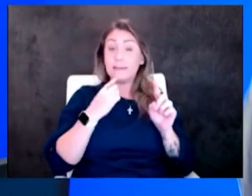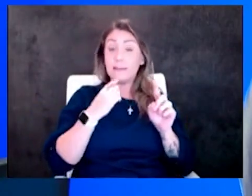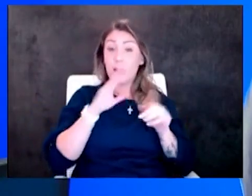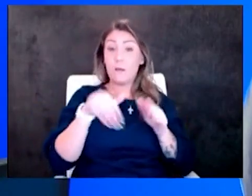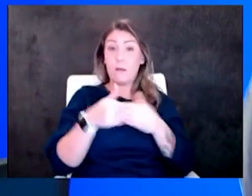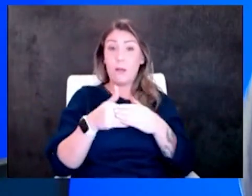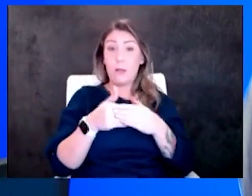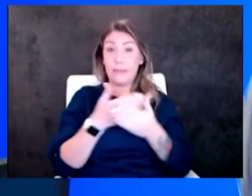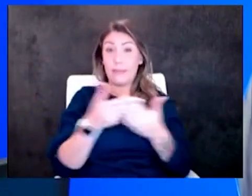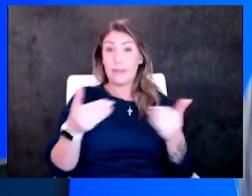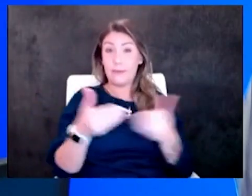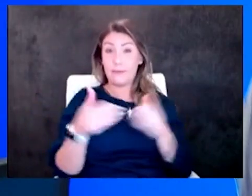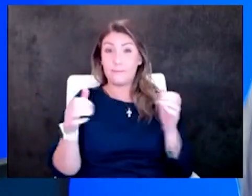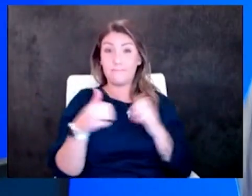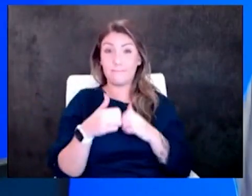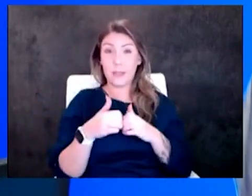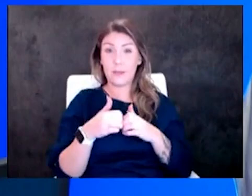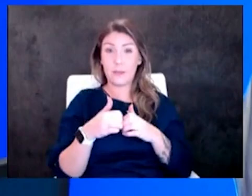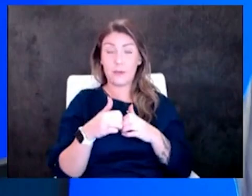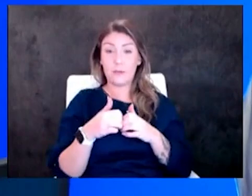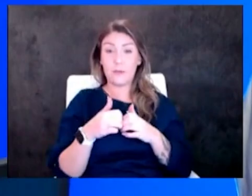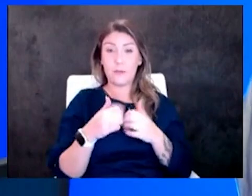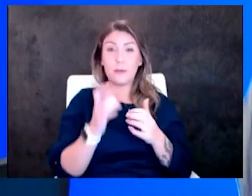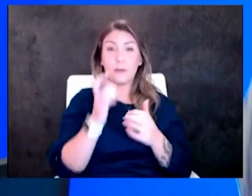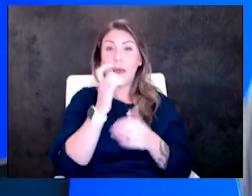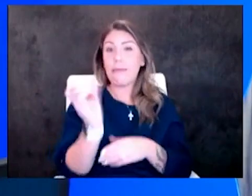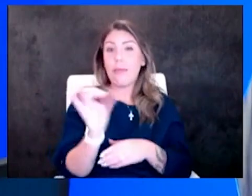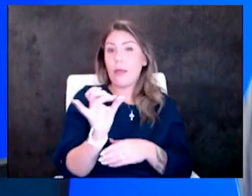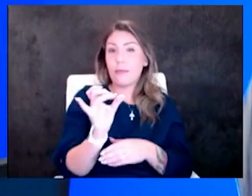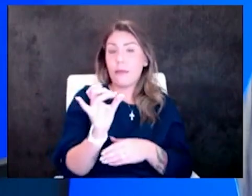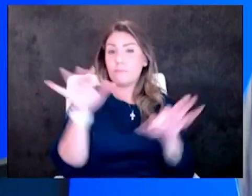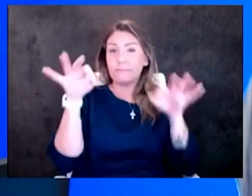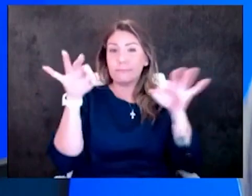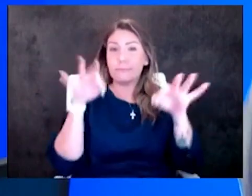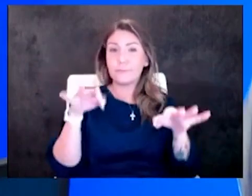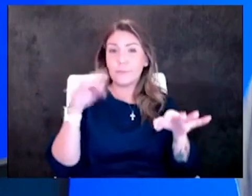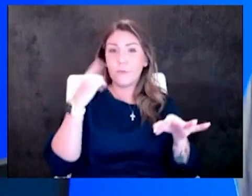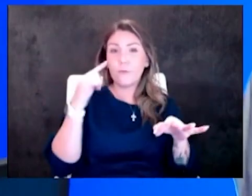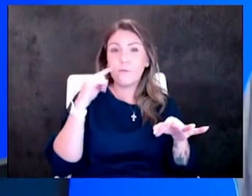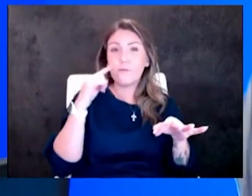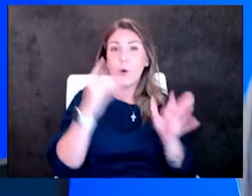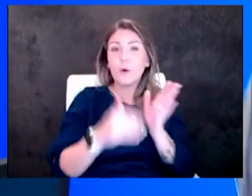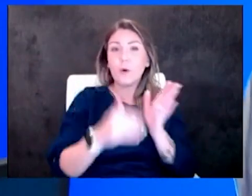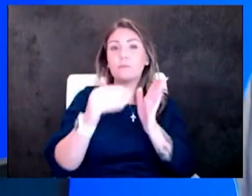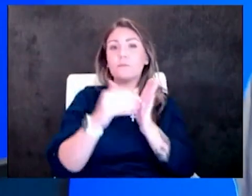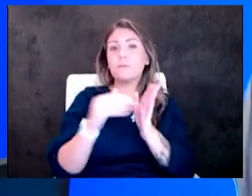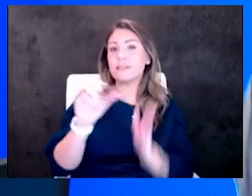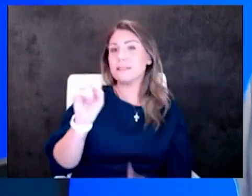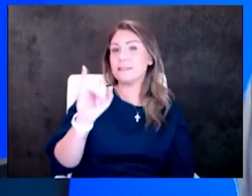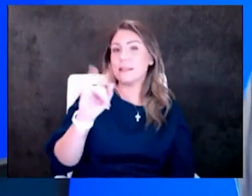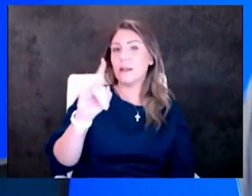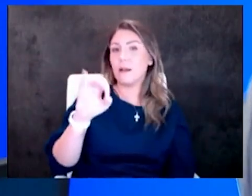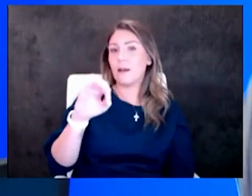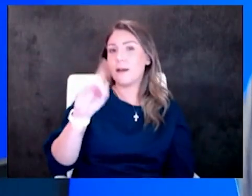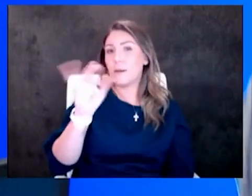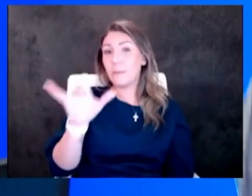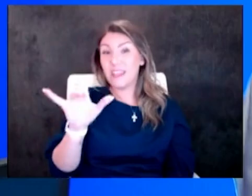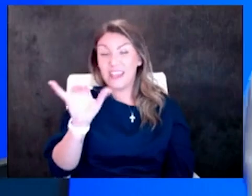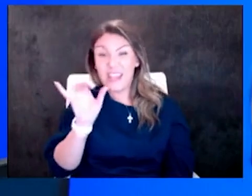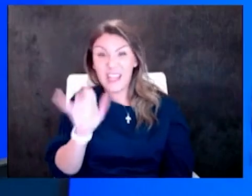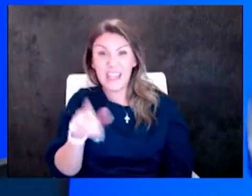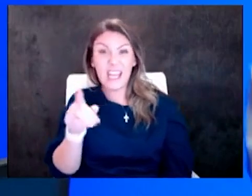collectively are unlikely to be the explanation for recurrent syncope. And the reason is syncope is a much